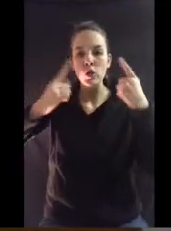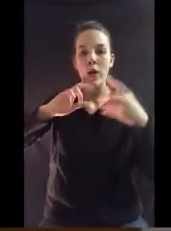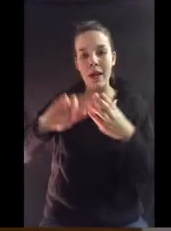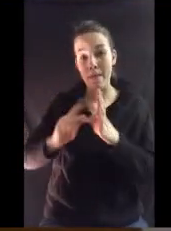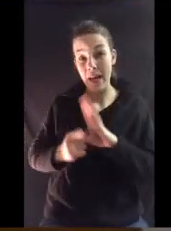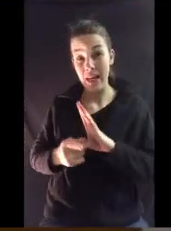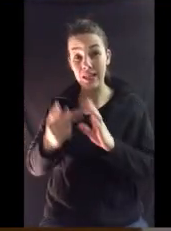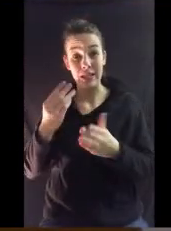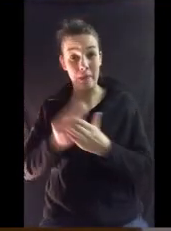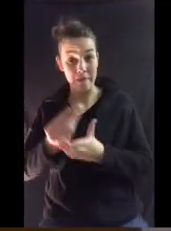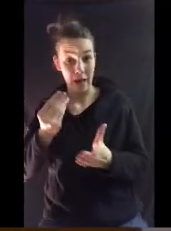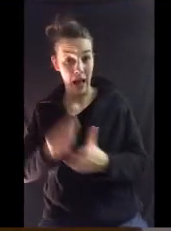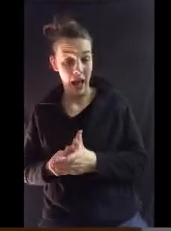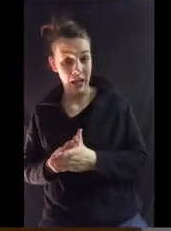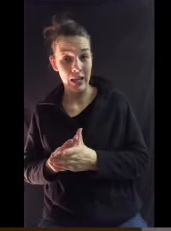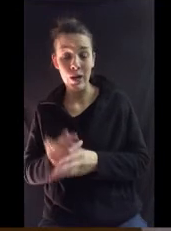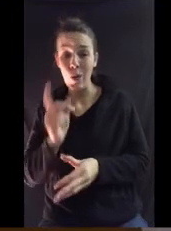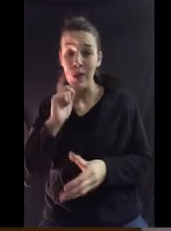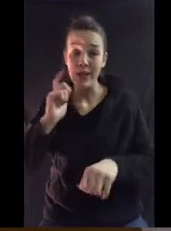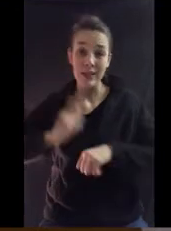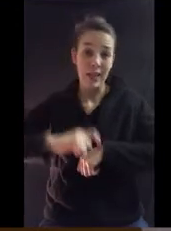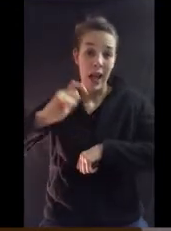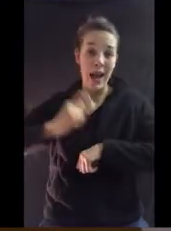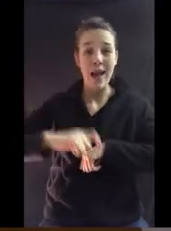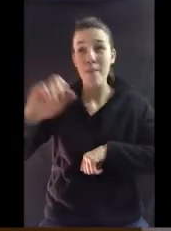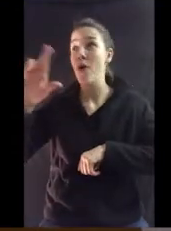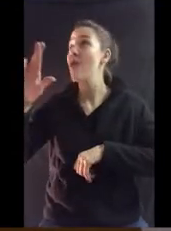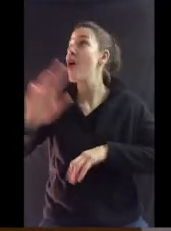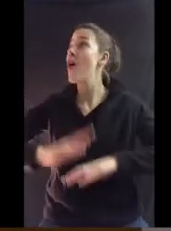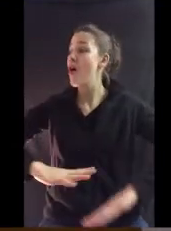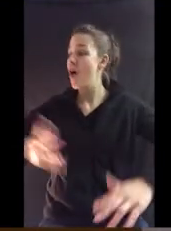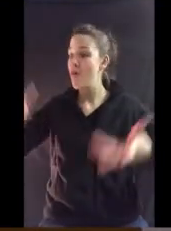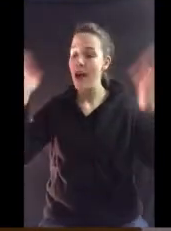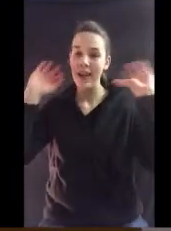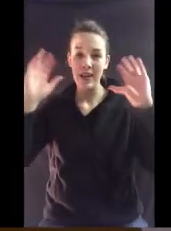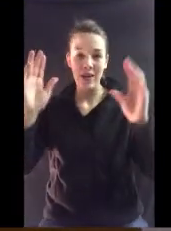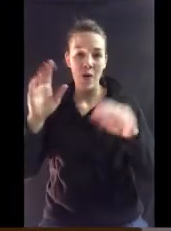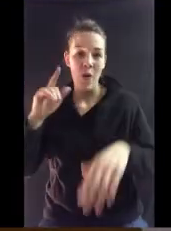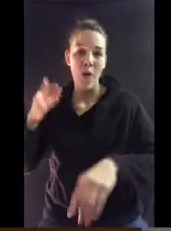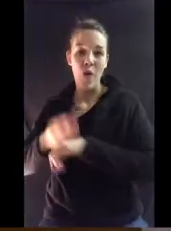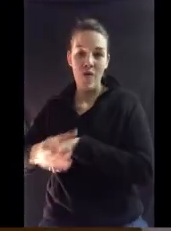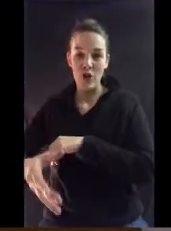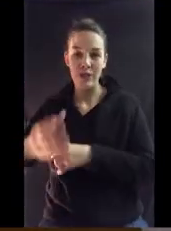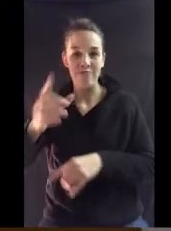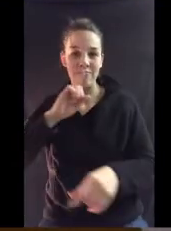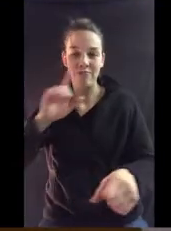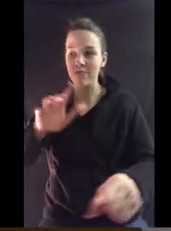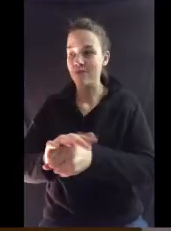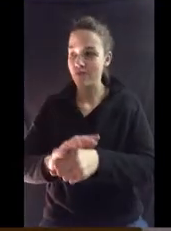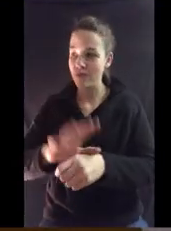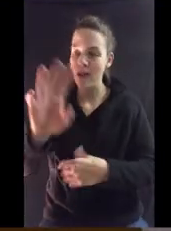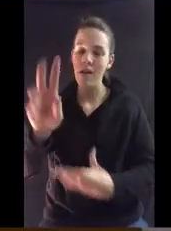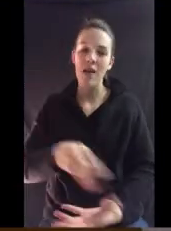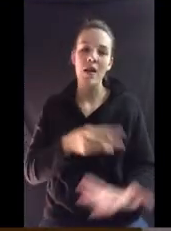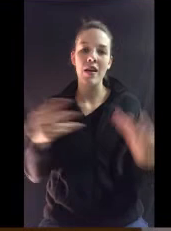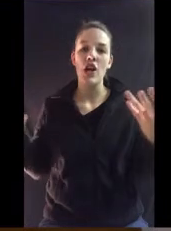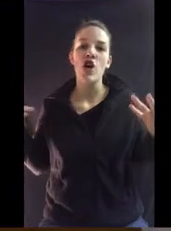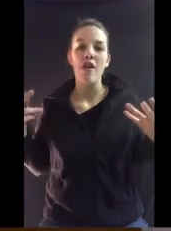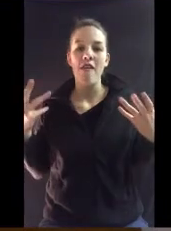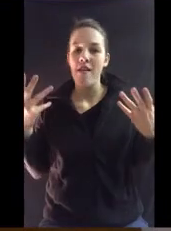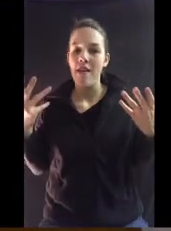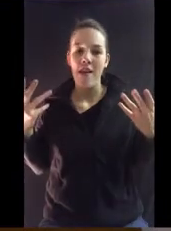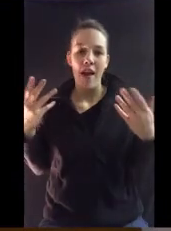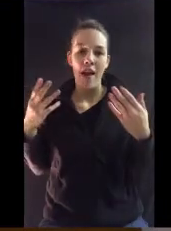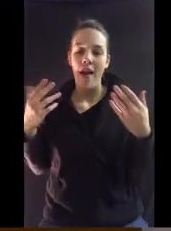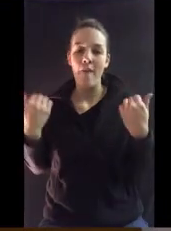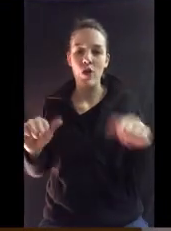compassion. Yet when it means money out of our pockets or time out of our already overcommitted schedules or efforts